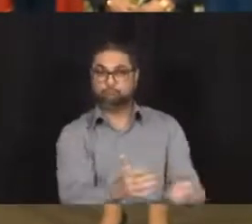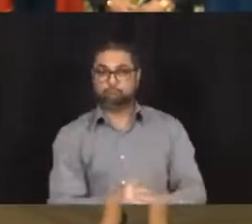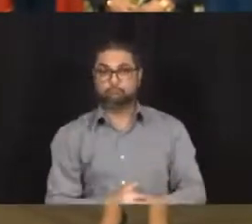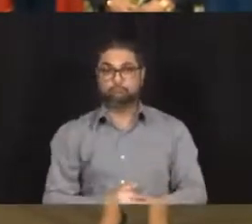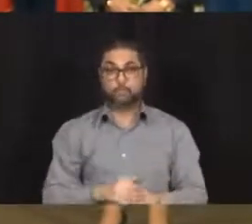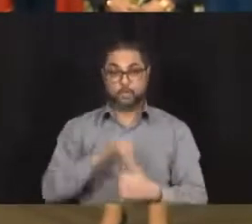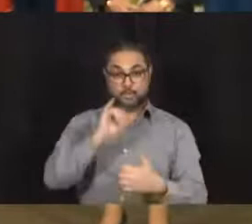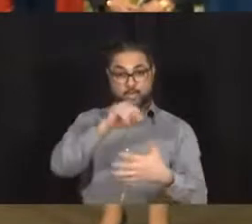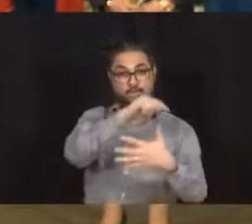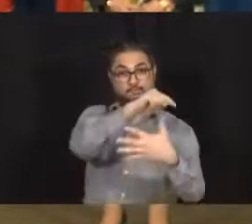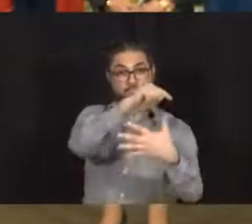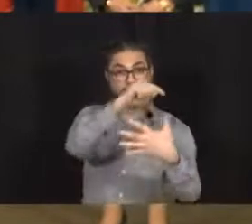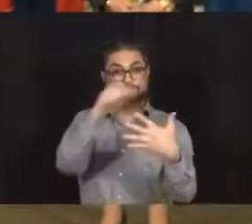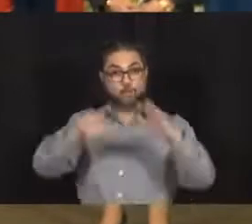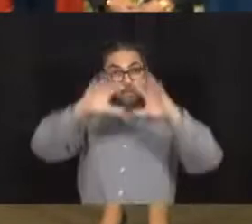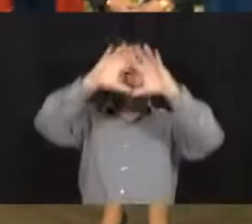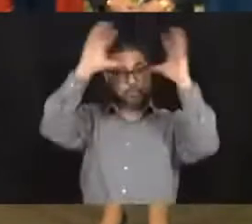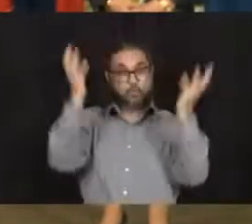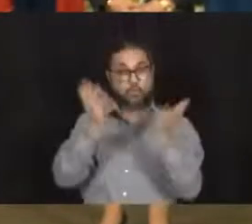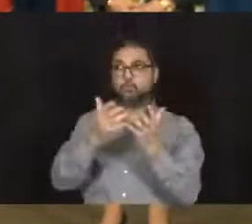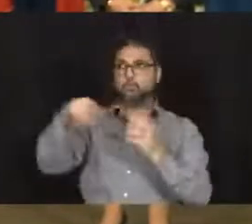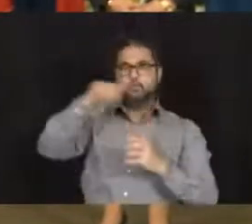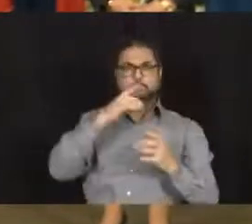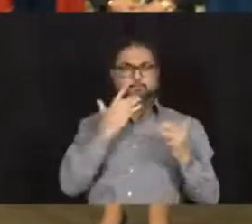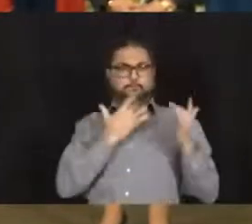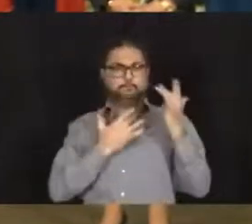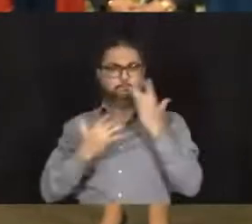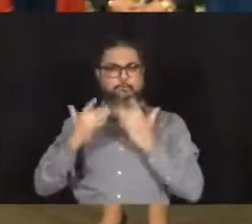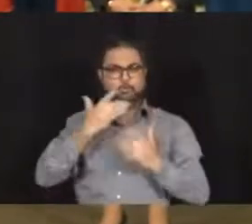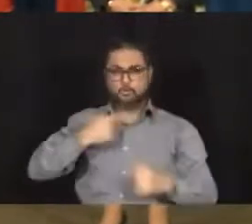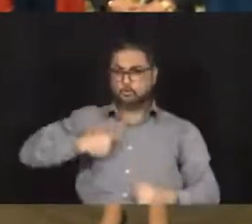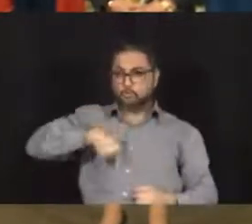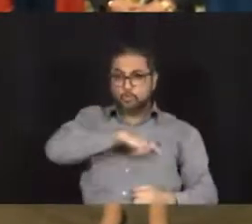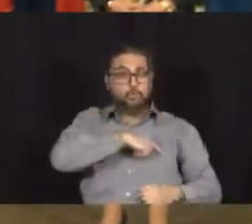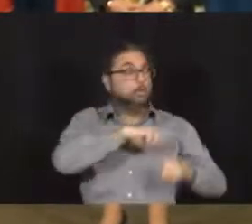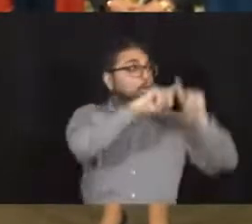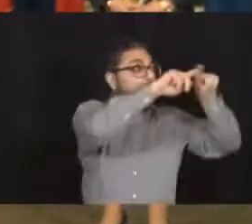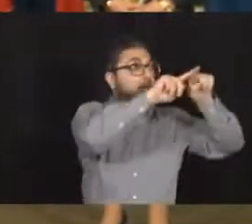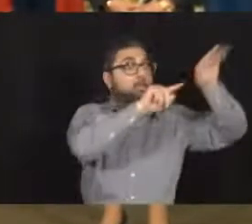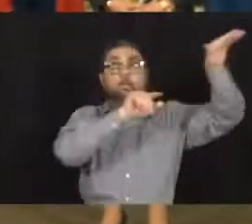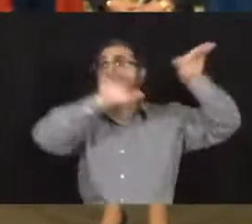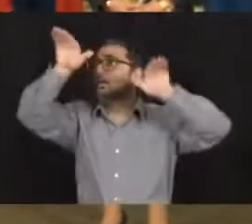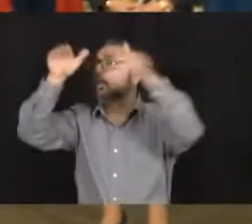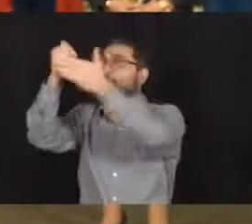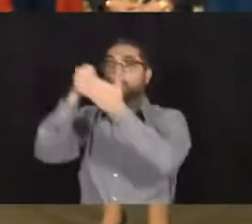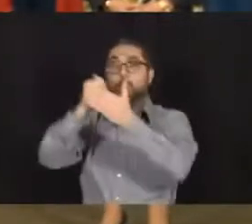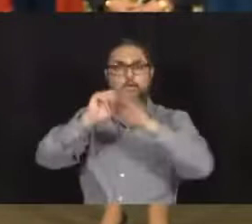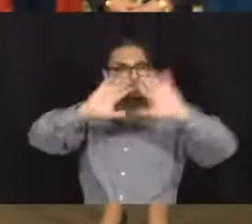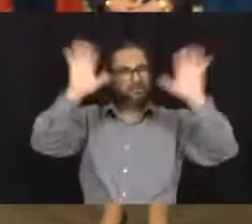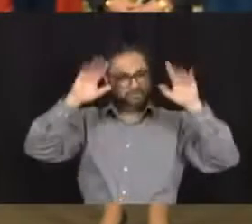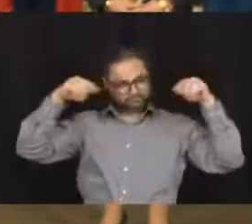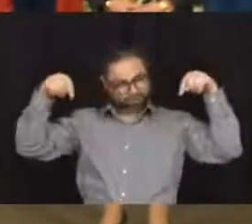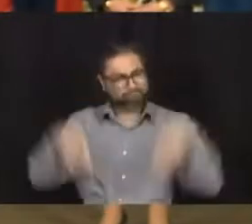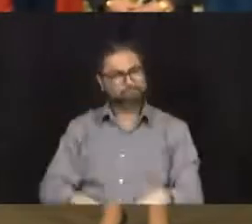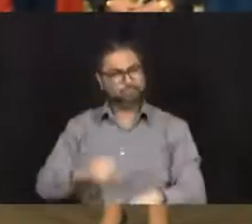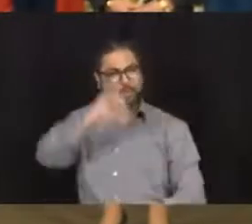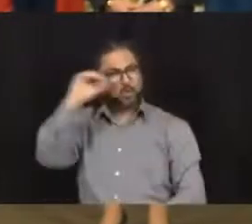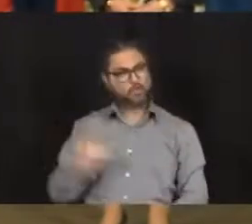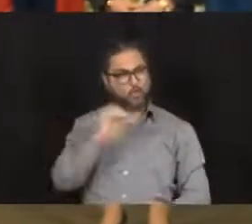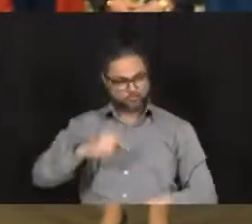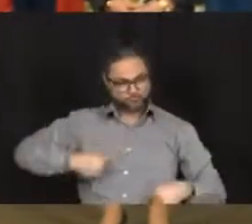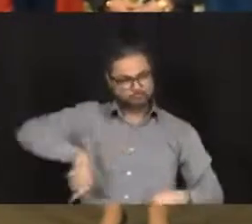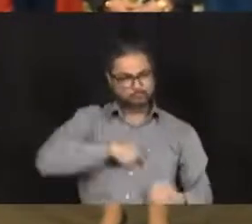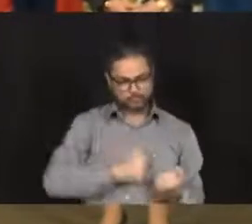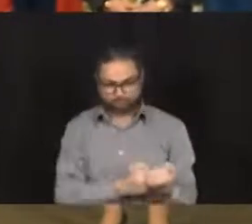count on other countries, but we can count on each other. We can be proud of